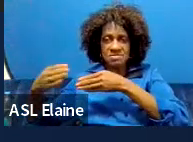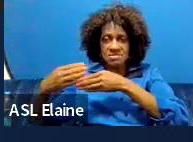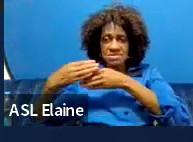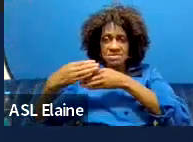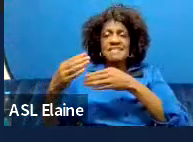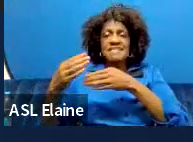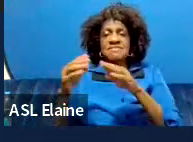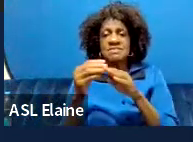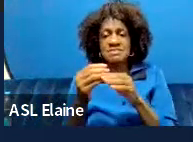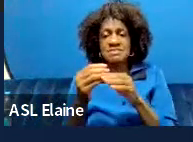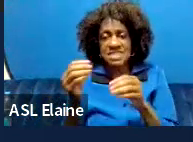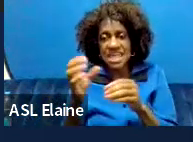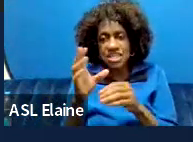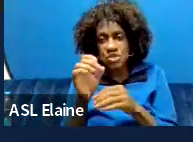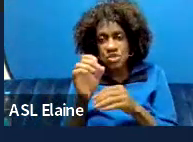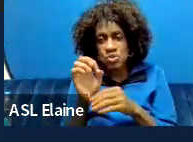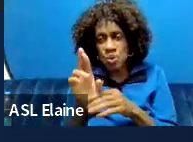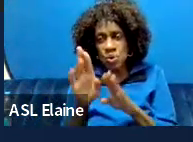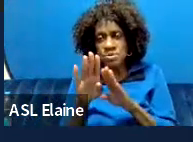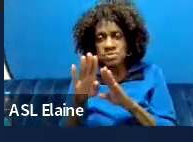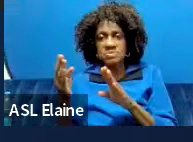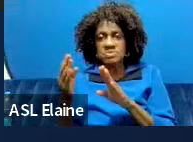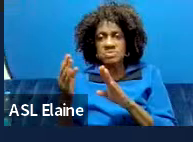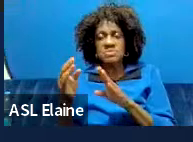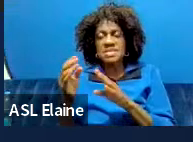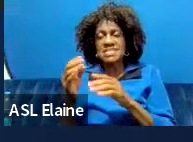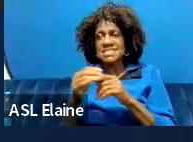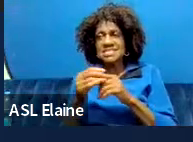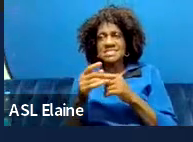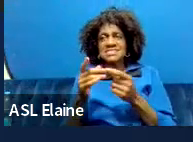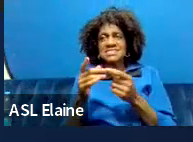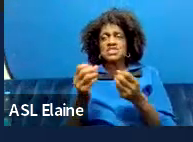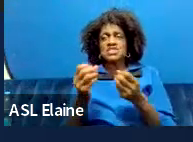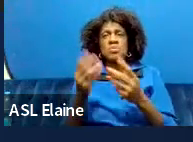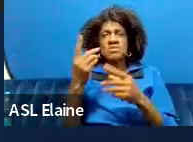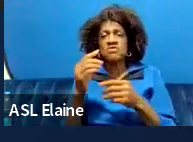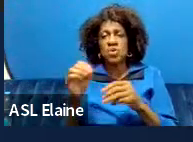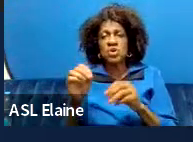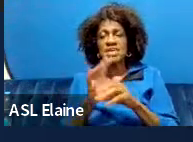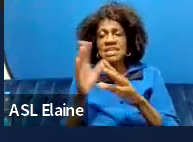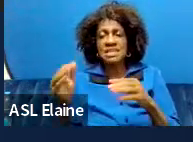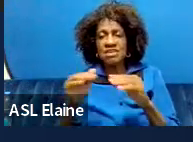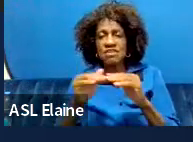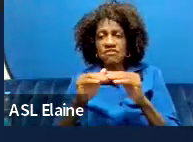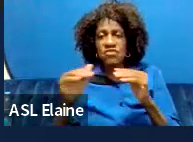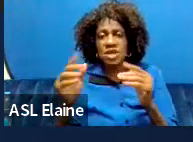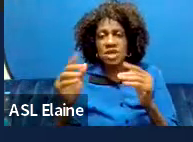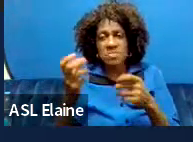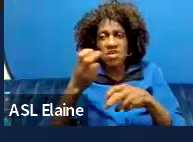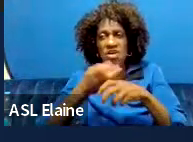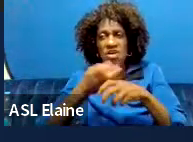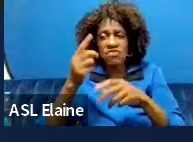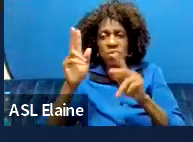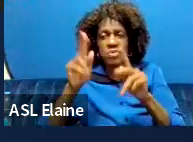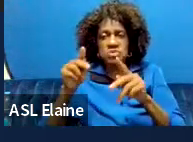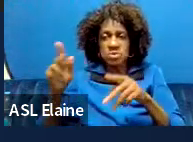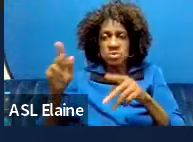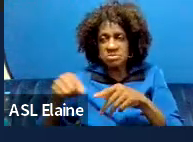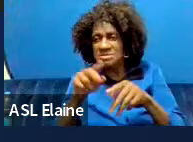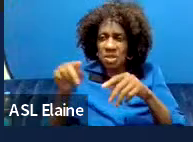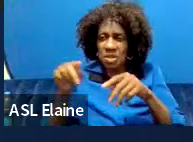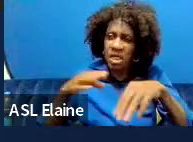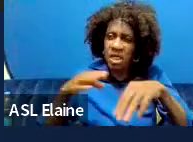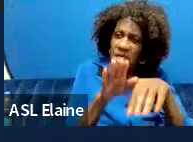is recessed, then you're basically offsetting that clear floor space too much, and it might be difficult for somebody to have to reach in there and try to read the